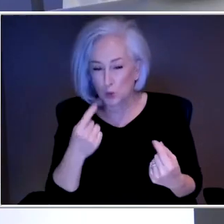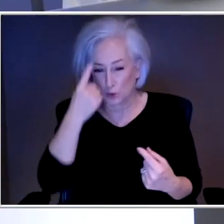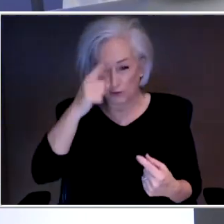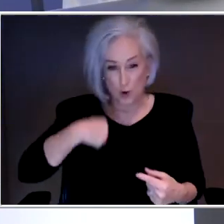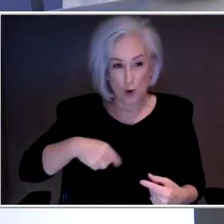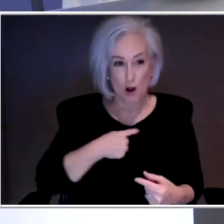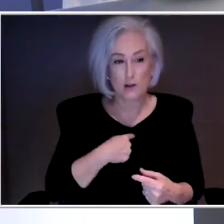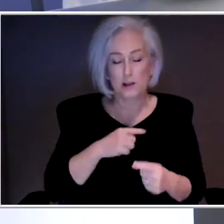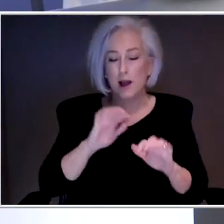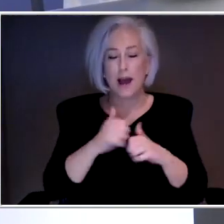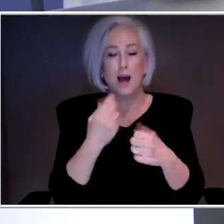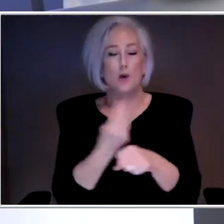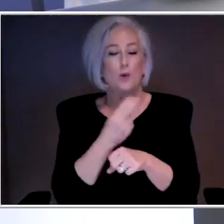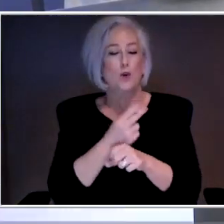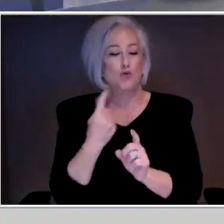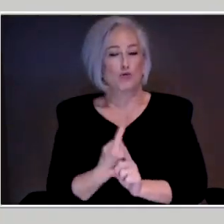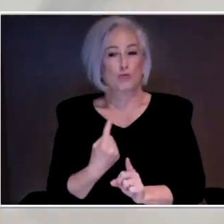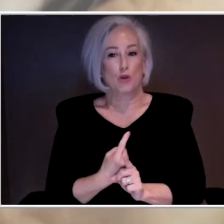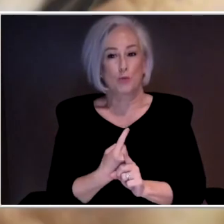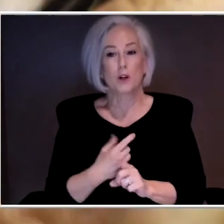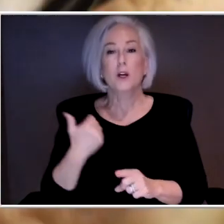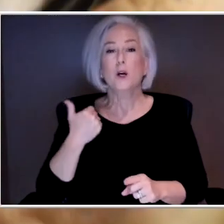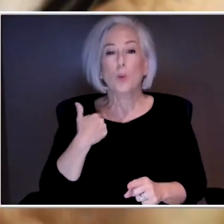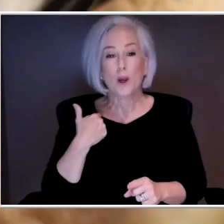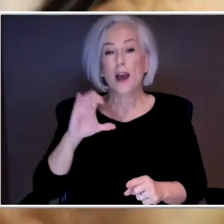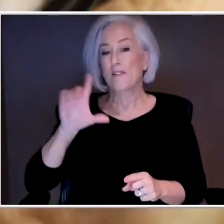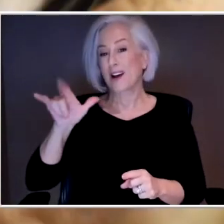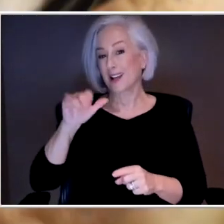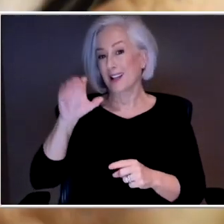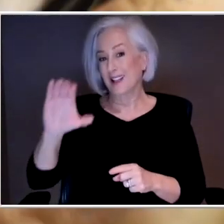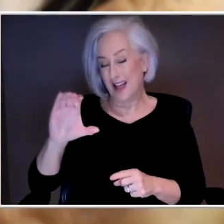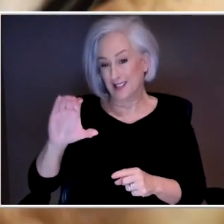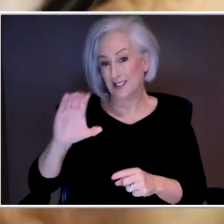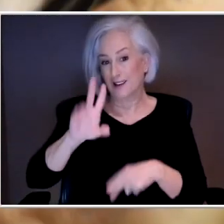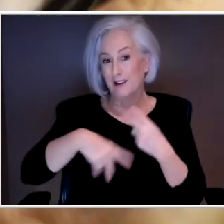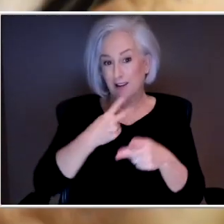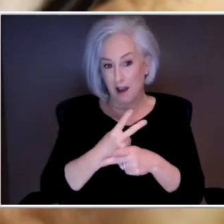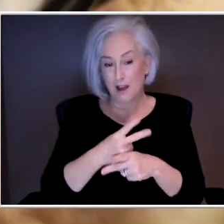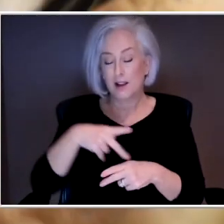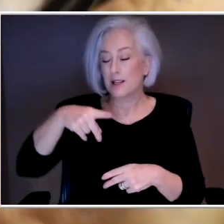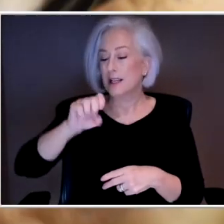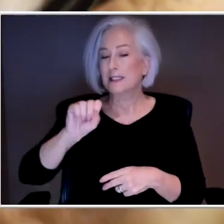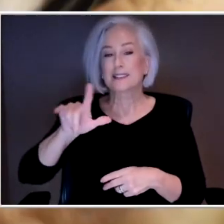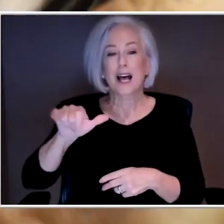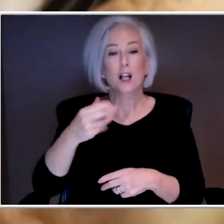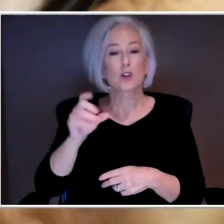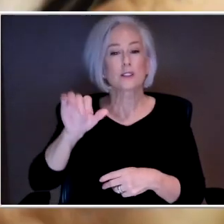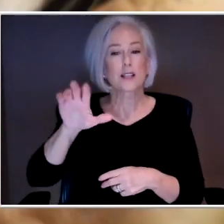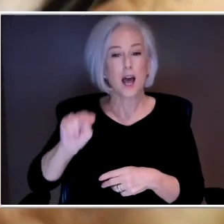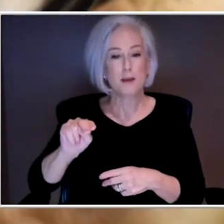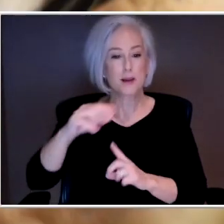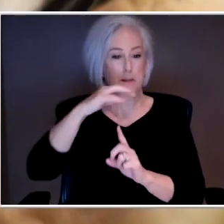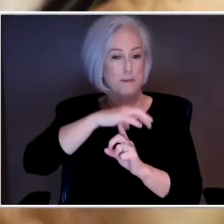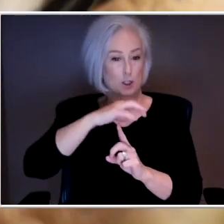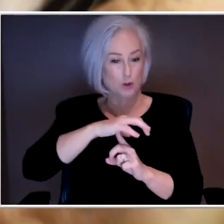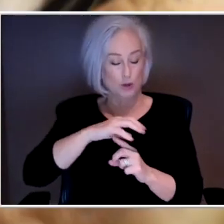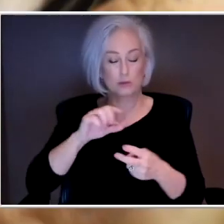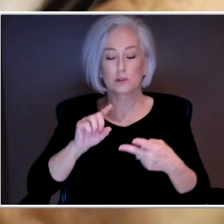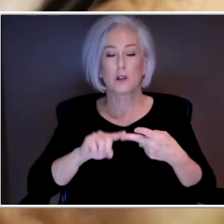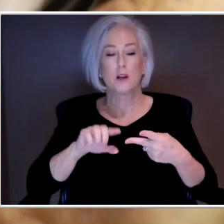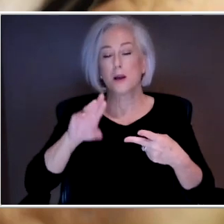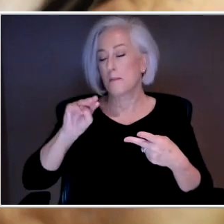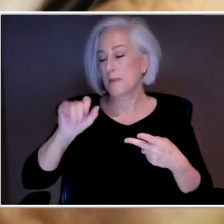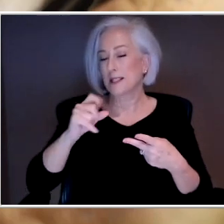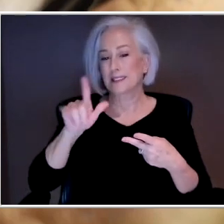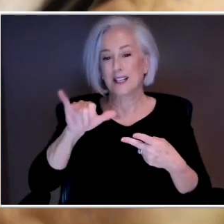are classic psychedelic drugs. So to break it down for you, we have the Psilocybin, which is from mushrooms, mescaline from cacti, and